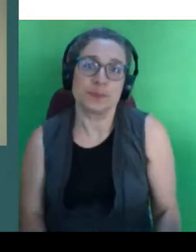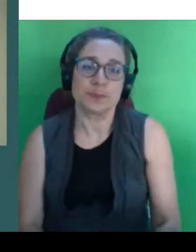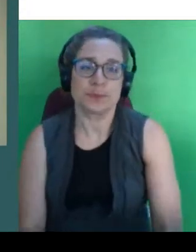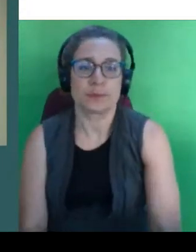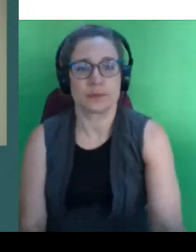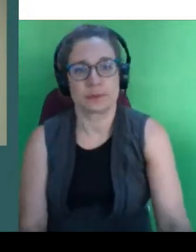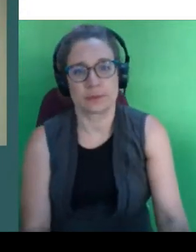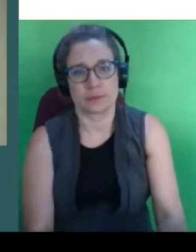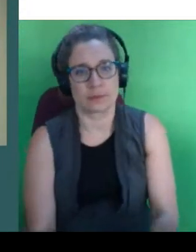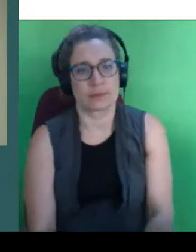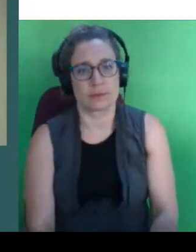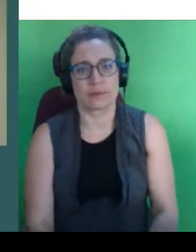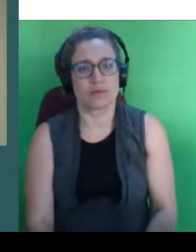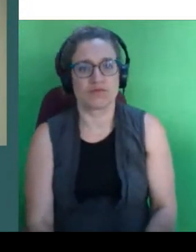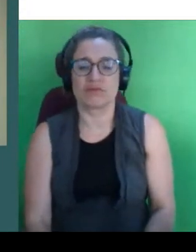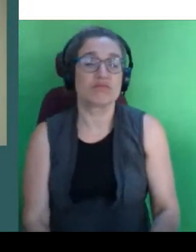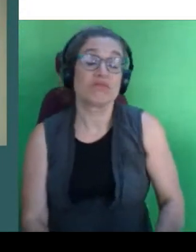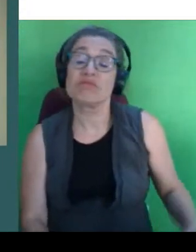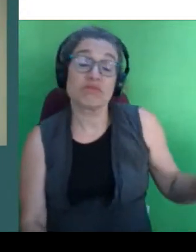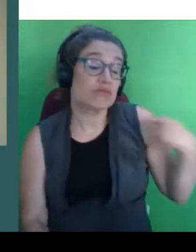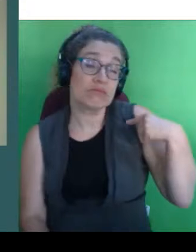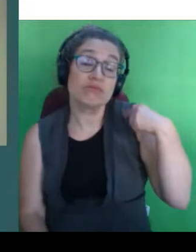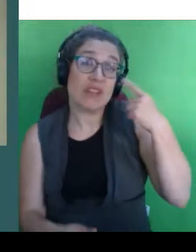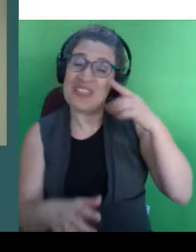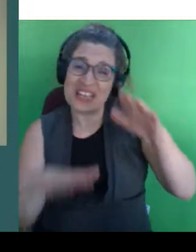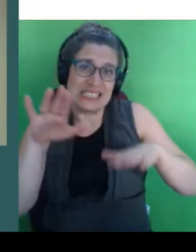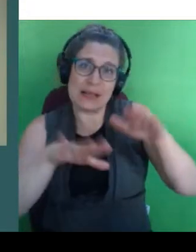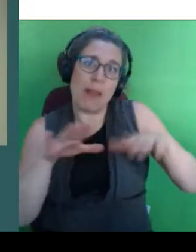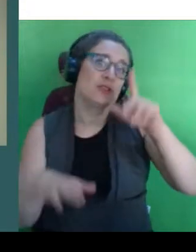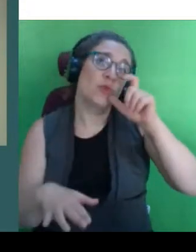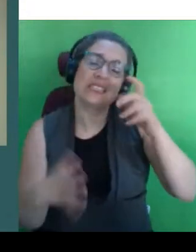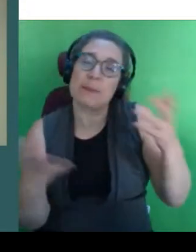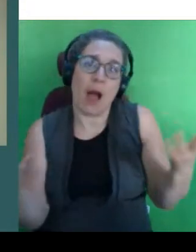And I think very similar to asthma, really.